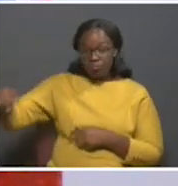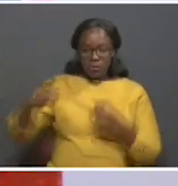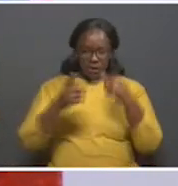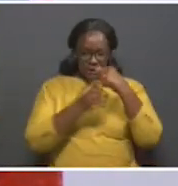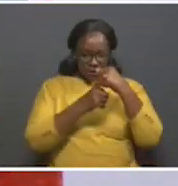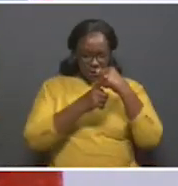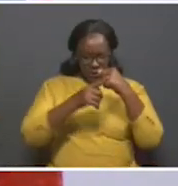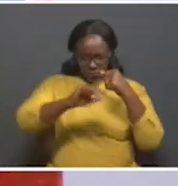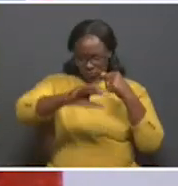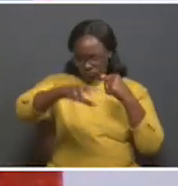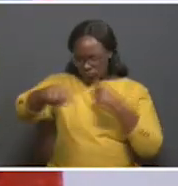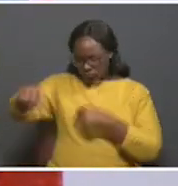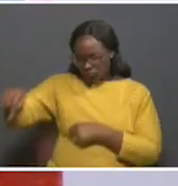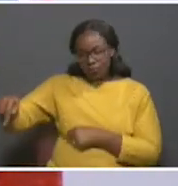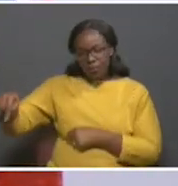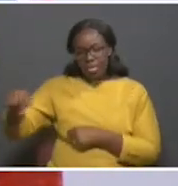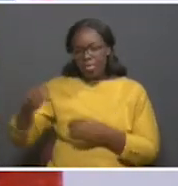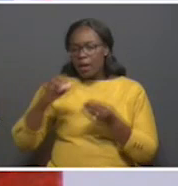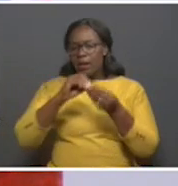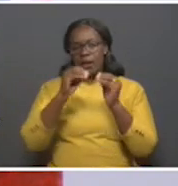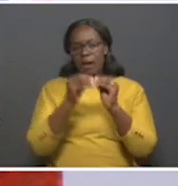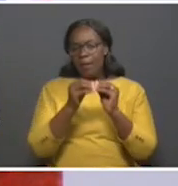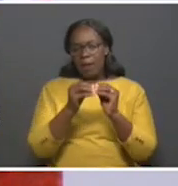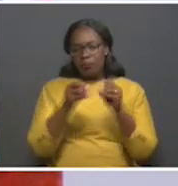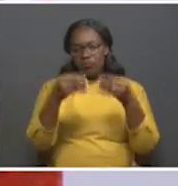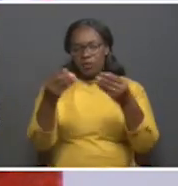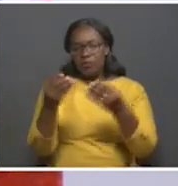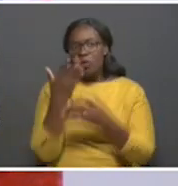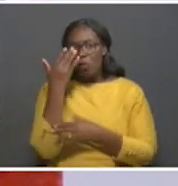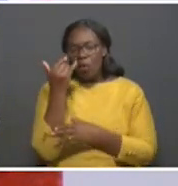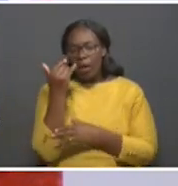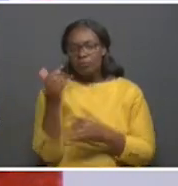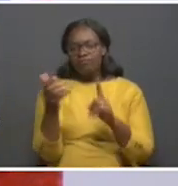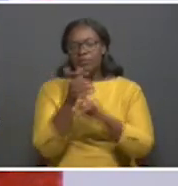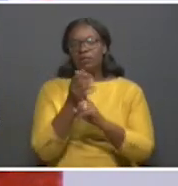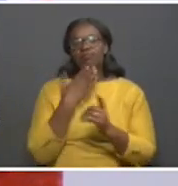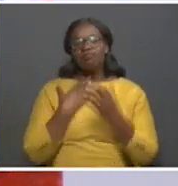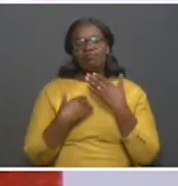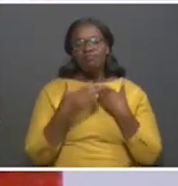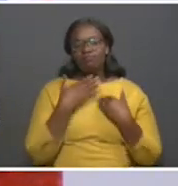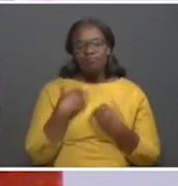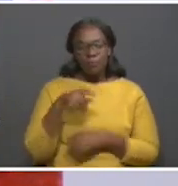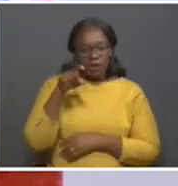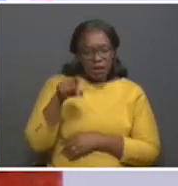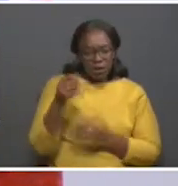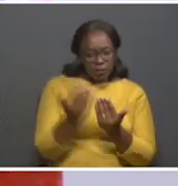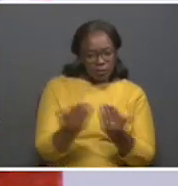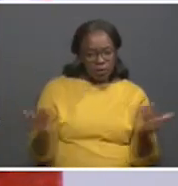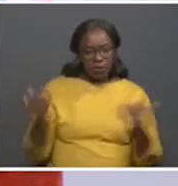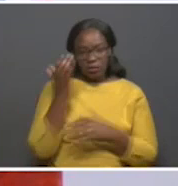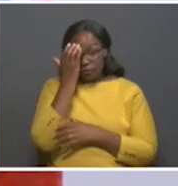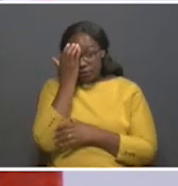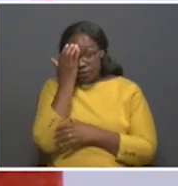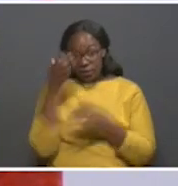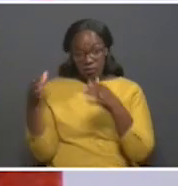cities were numbered in order to meet the demands of the children of Israel, or rather the population in